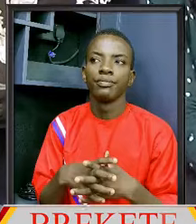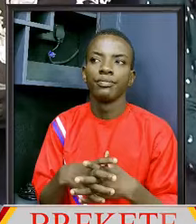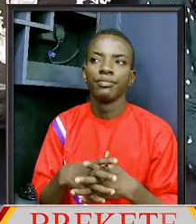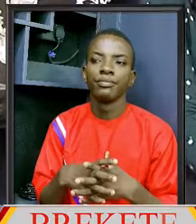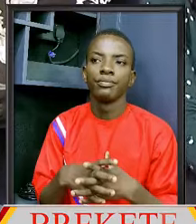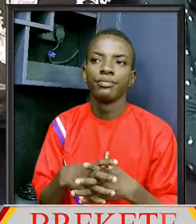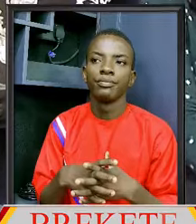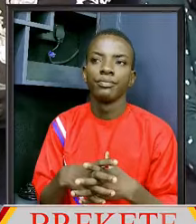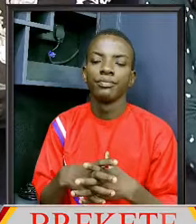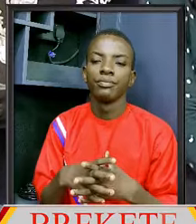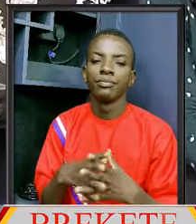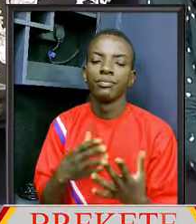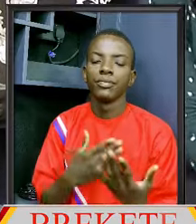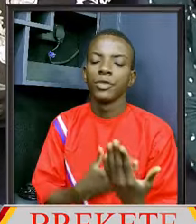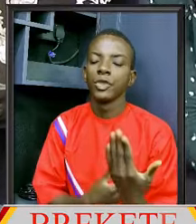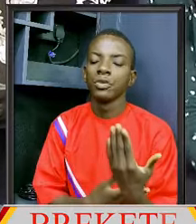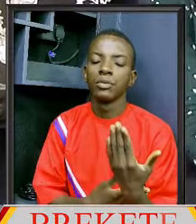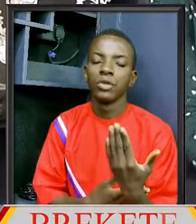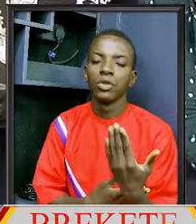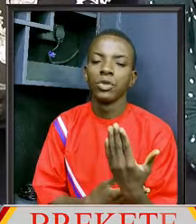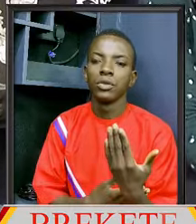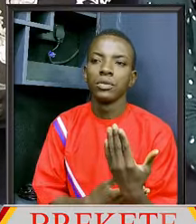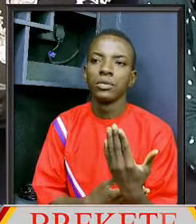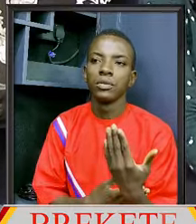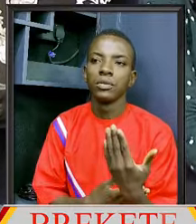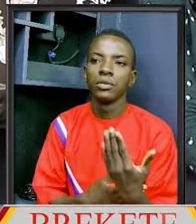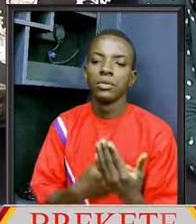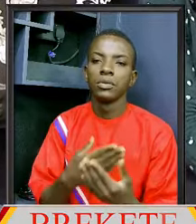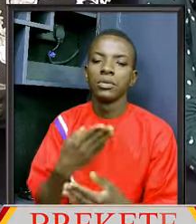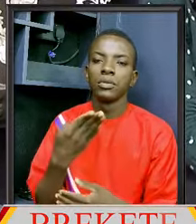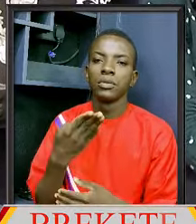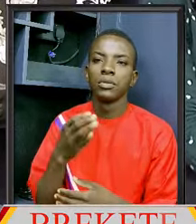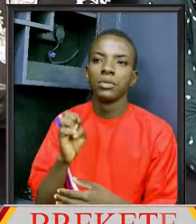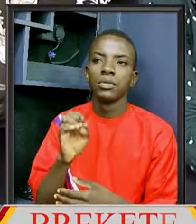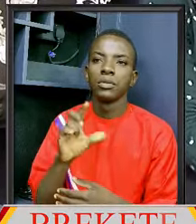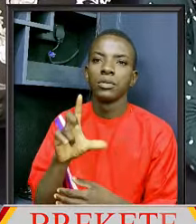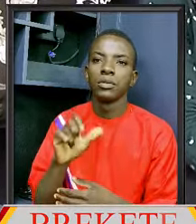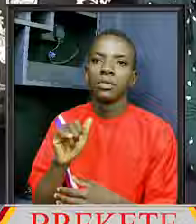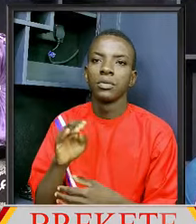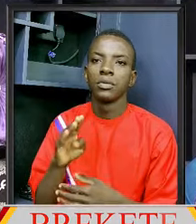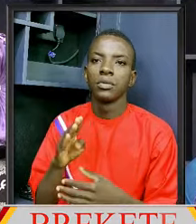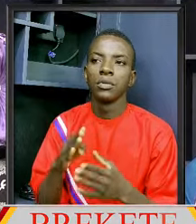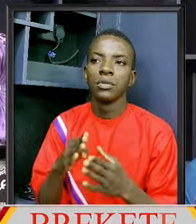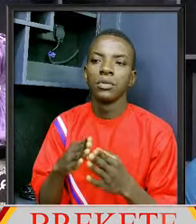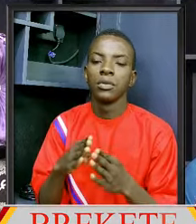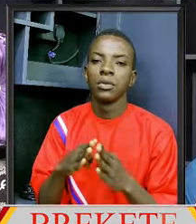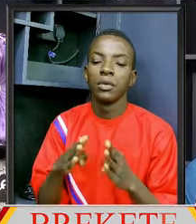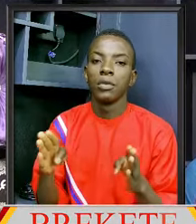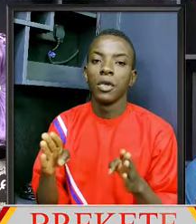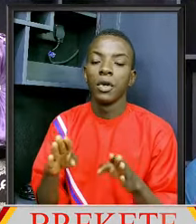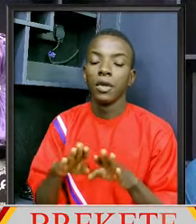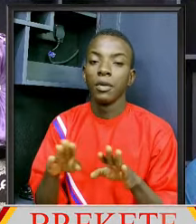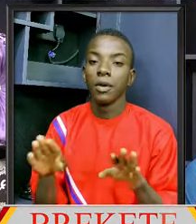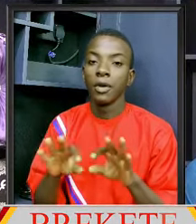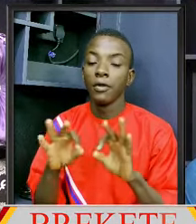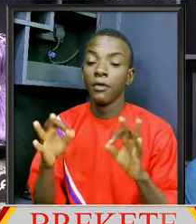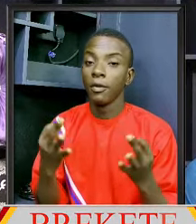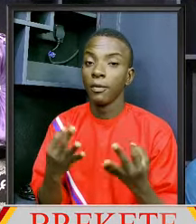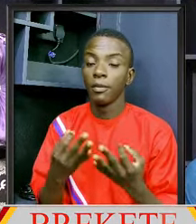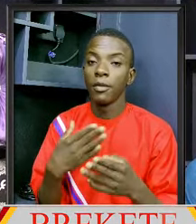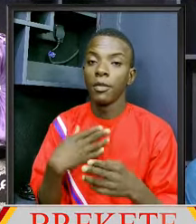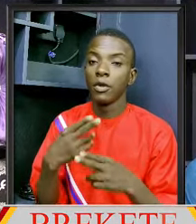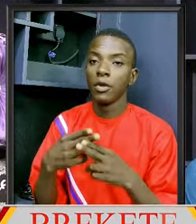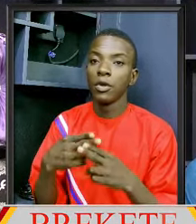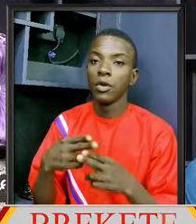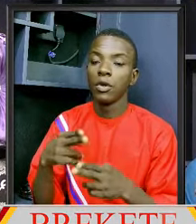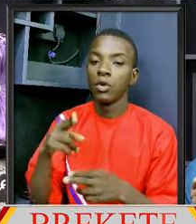Again, good morning, Hembelembe family. My Brekete. Name is Brekete. Na Brekete, family. Yes. My name